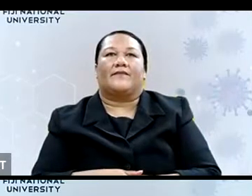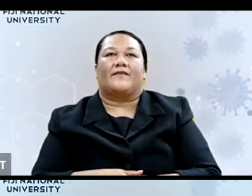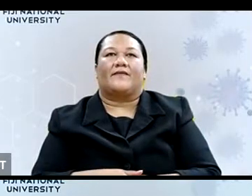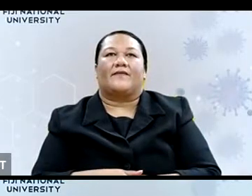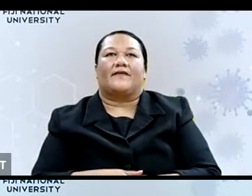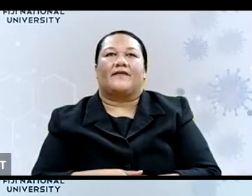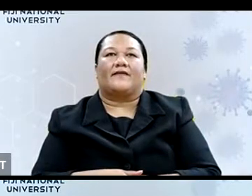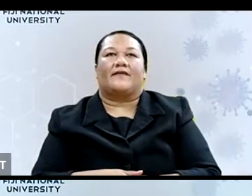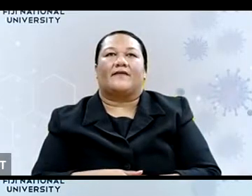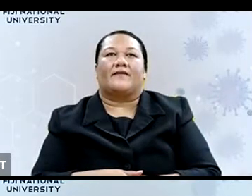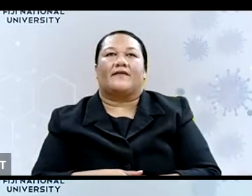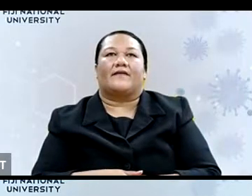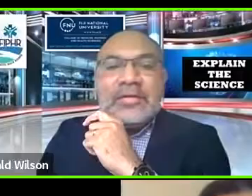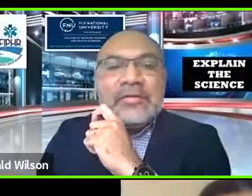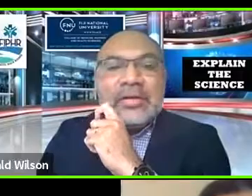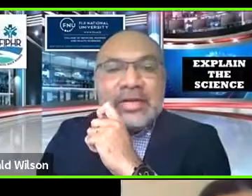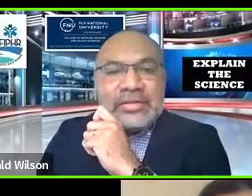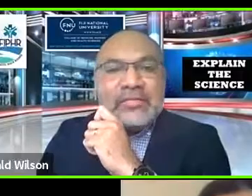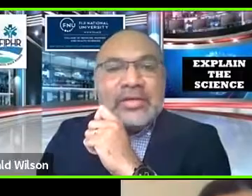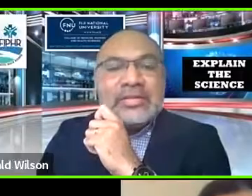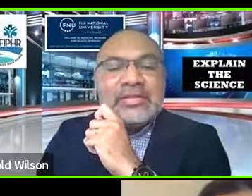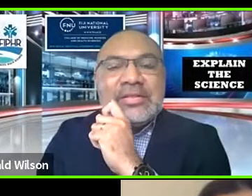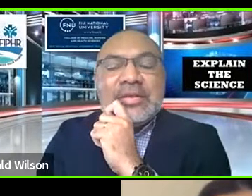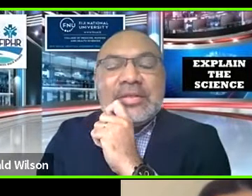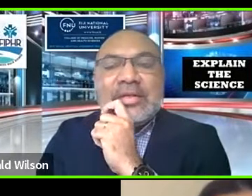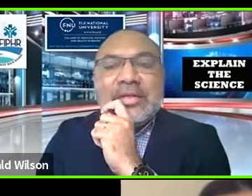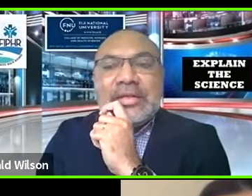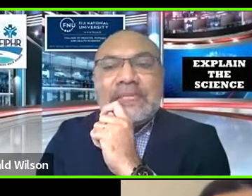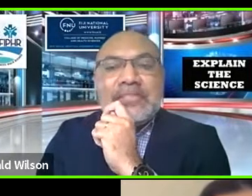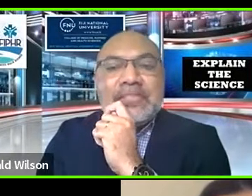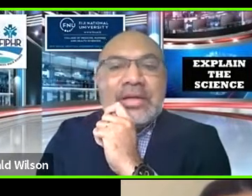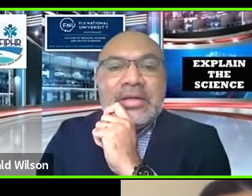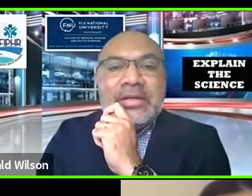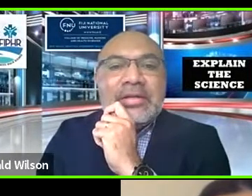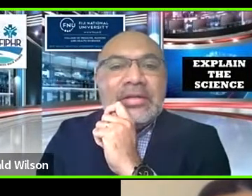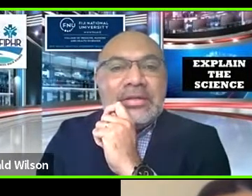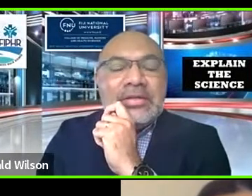I think there's a lot of questions around the different kinds of vaccines, and particularly